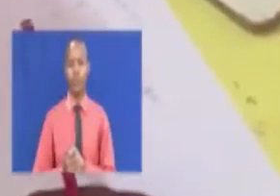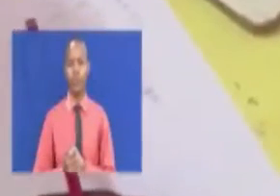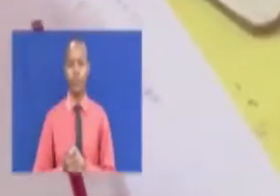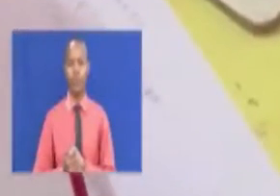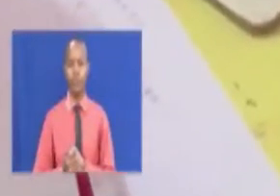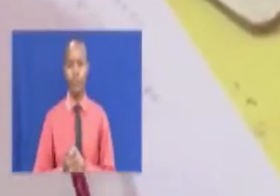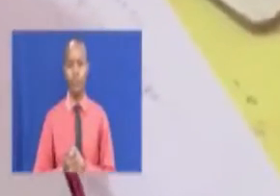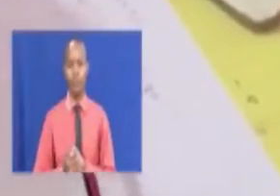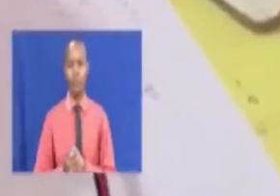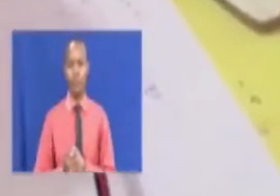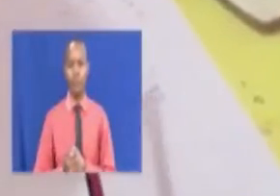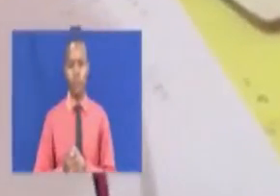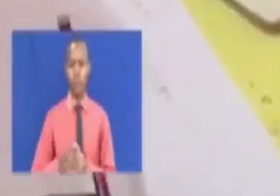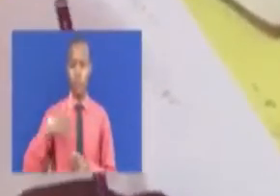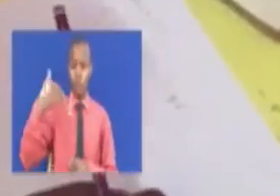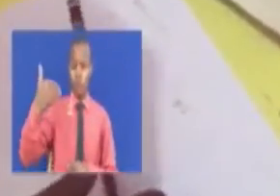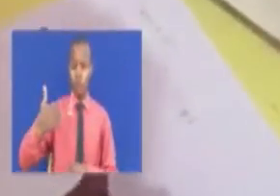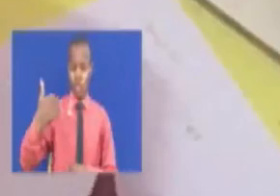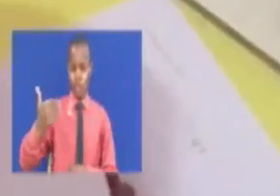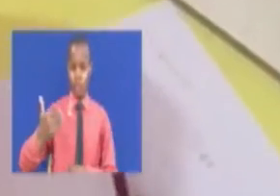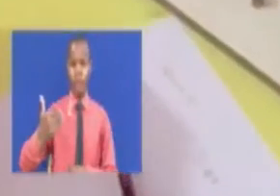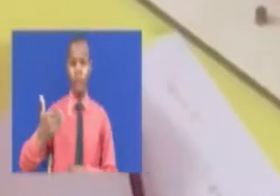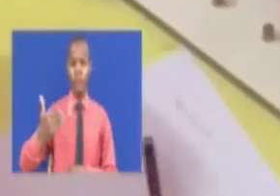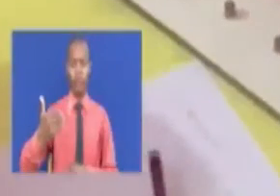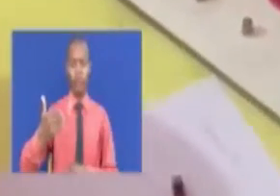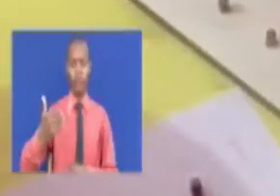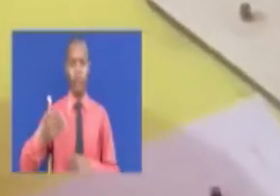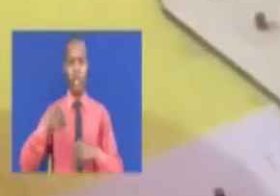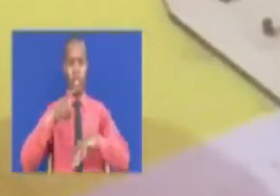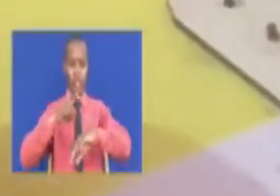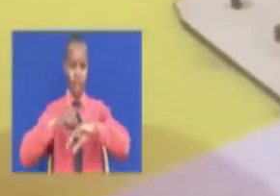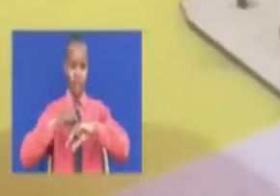they give, with the insisting and